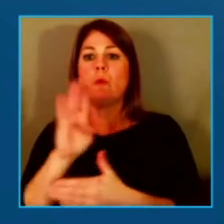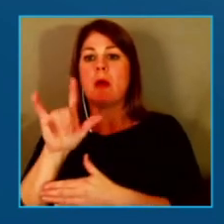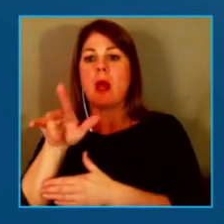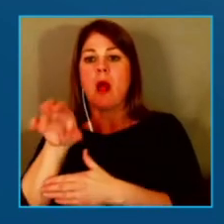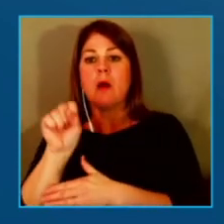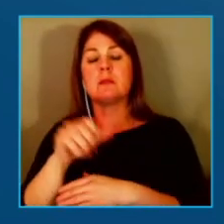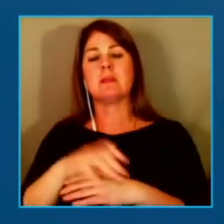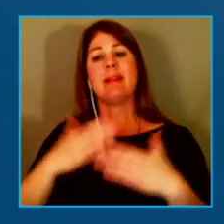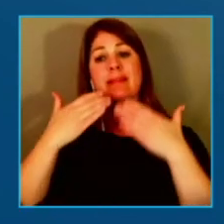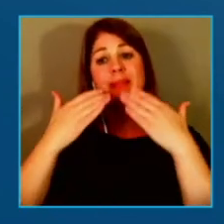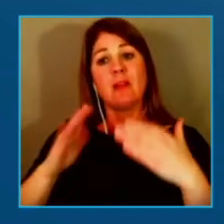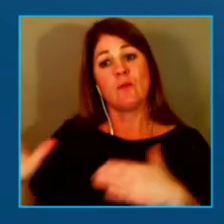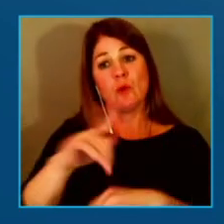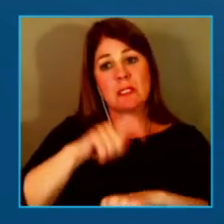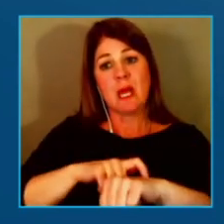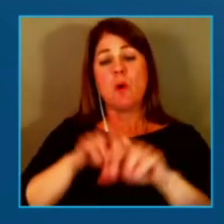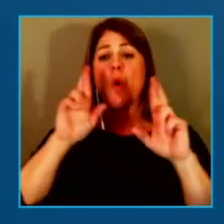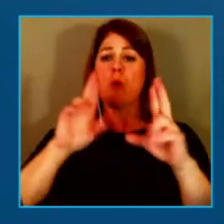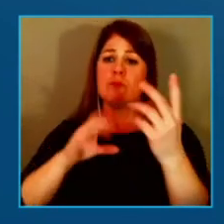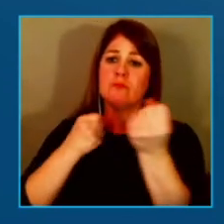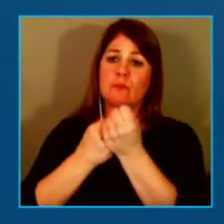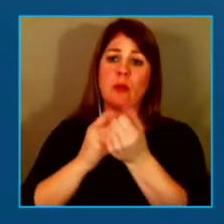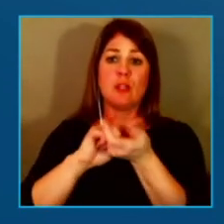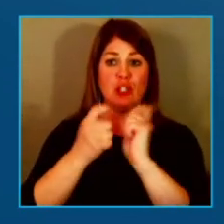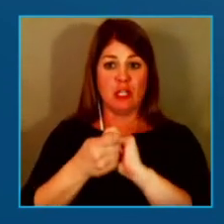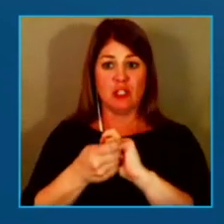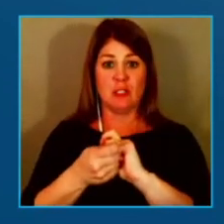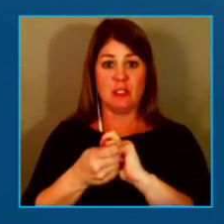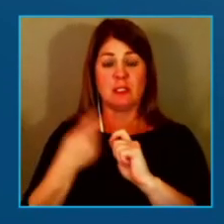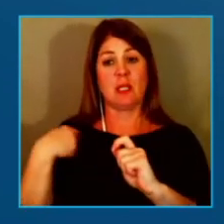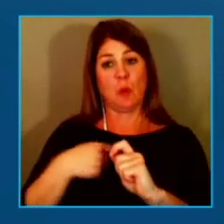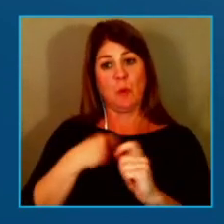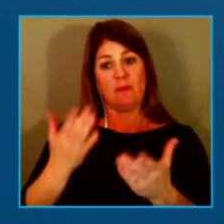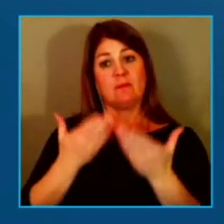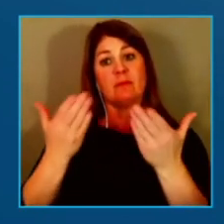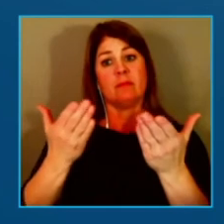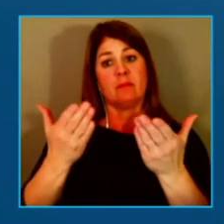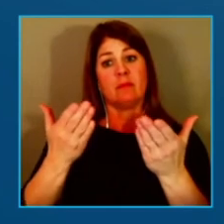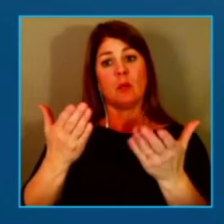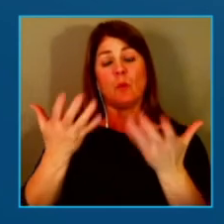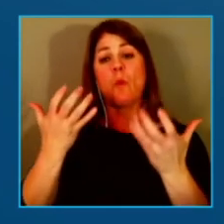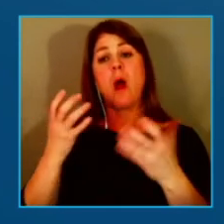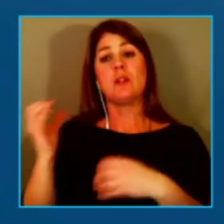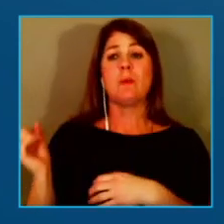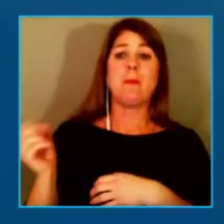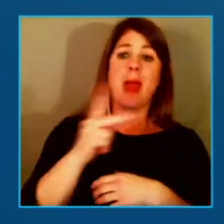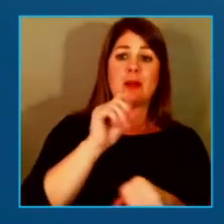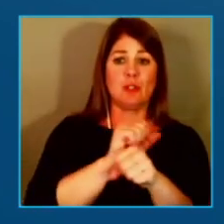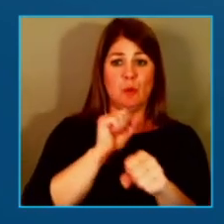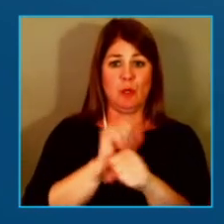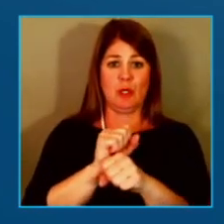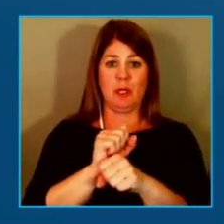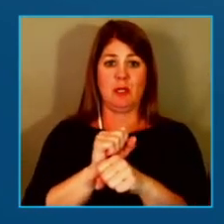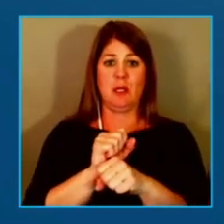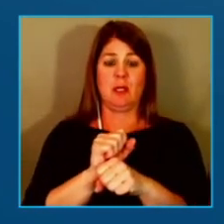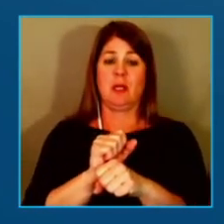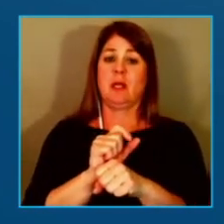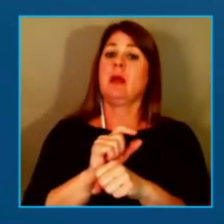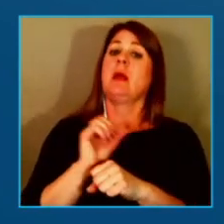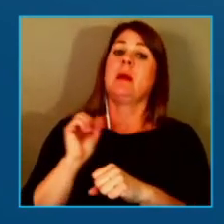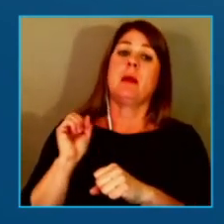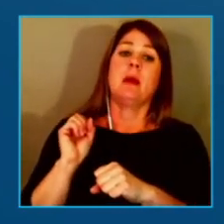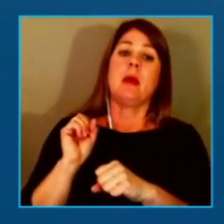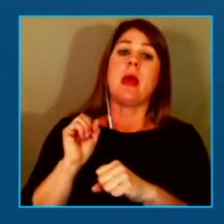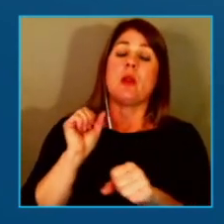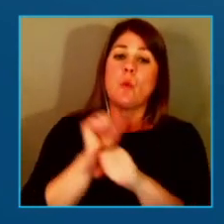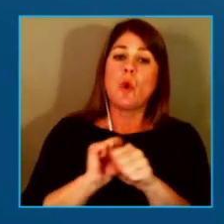hope that you will support the changes that we have made so that we can get back to work engaging Democrats in West Virginia and